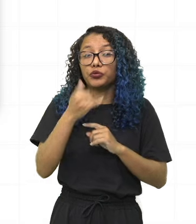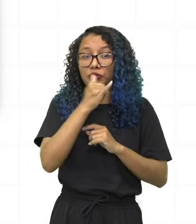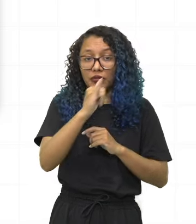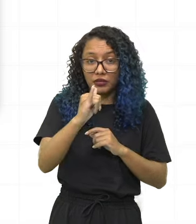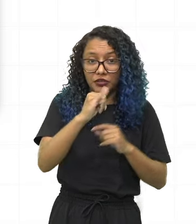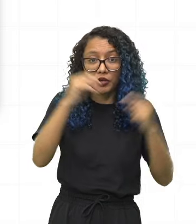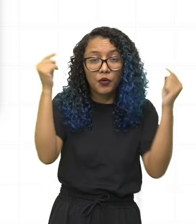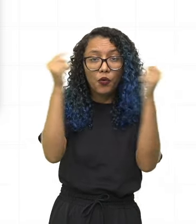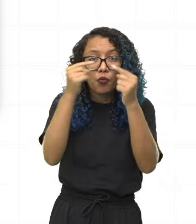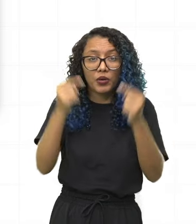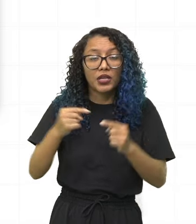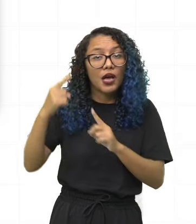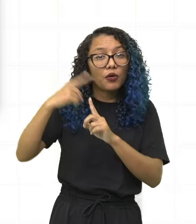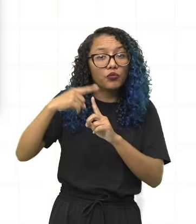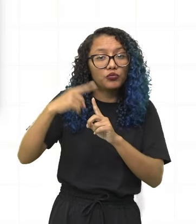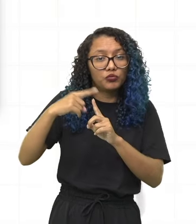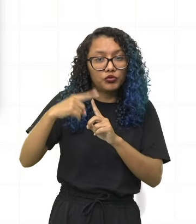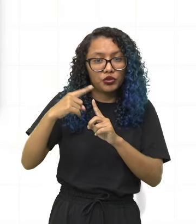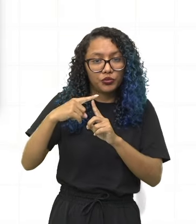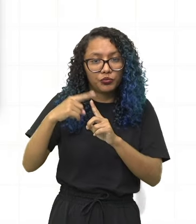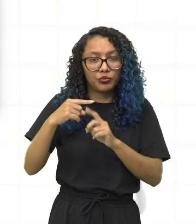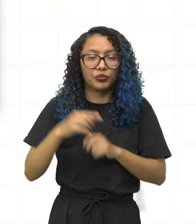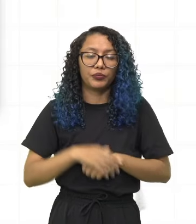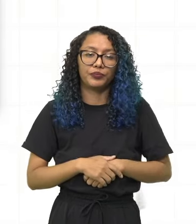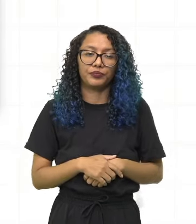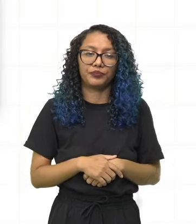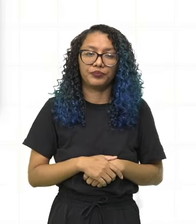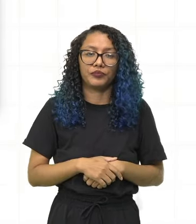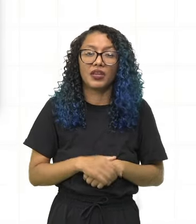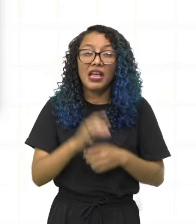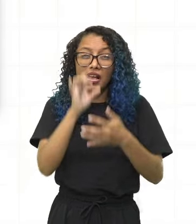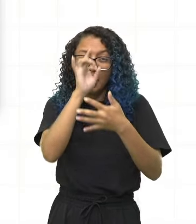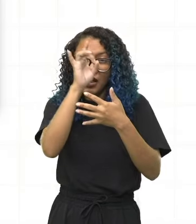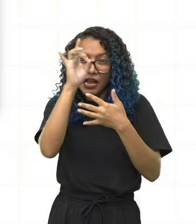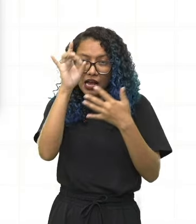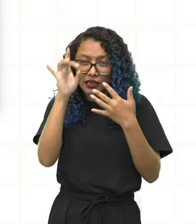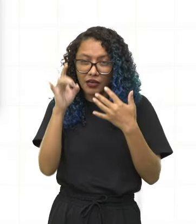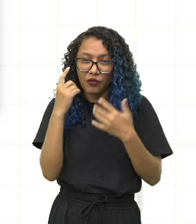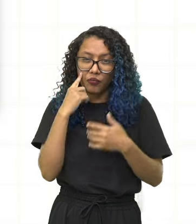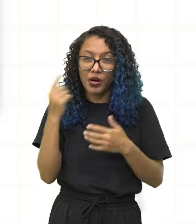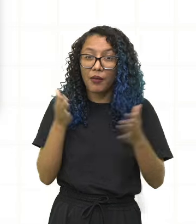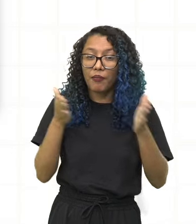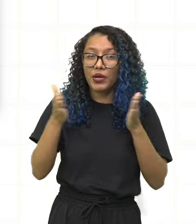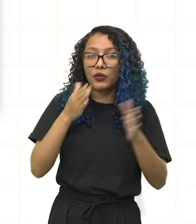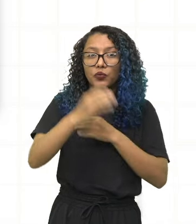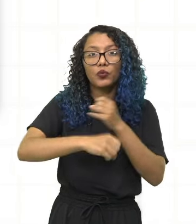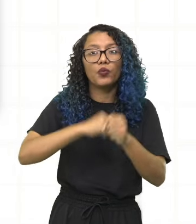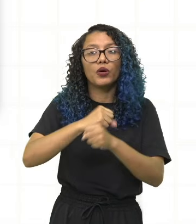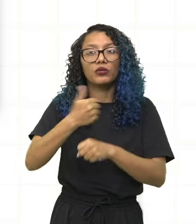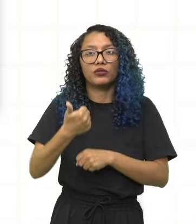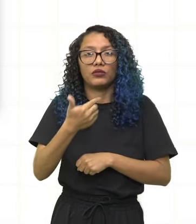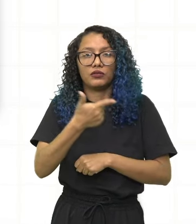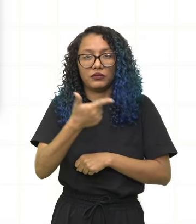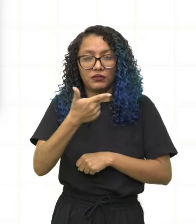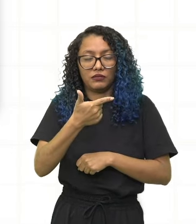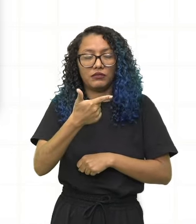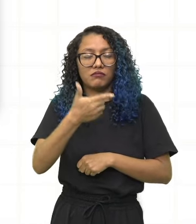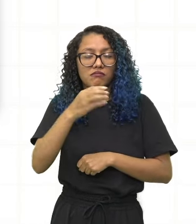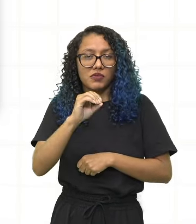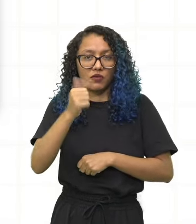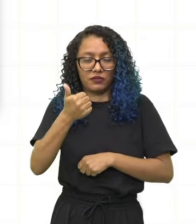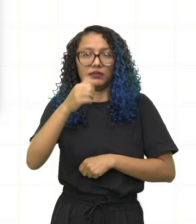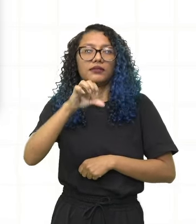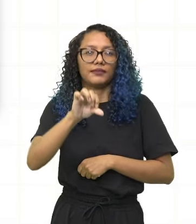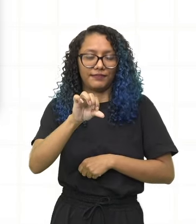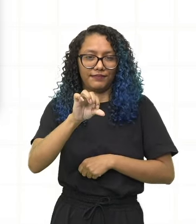that the participation of each of these sources we have here in this period, in the year of 2019. As you